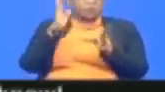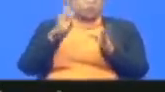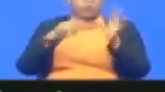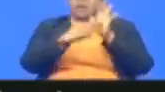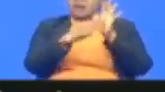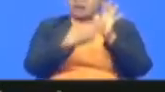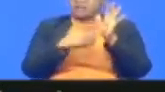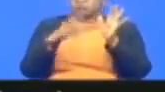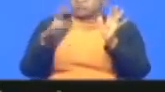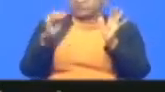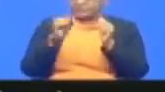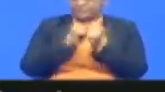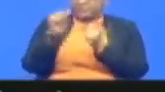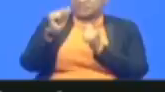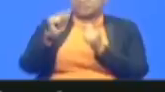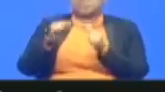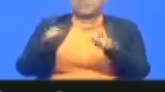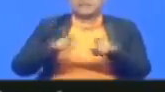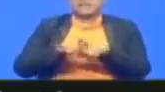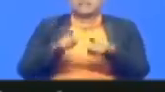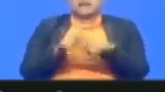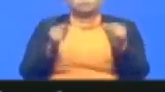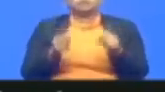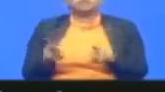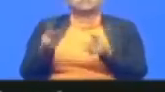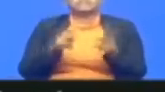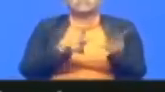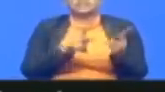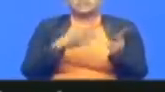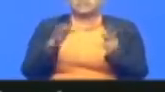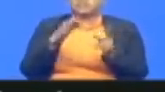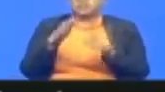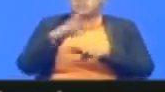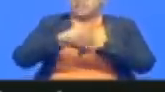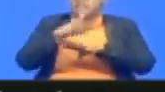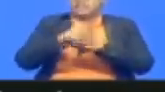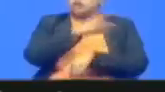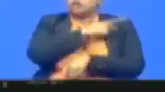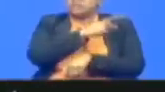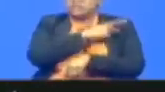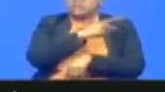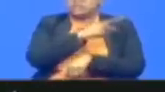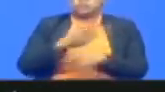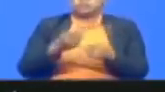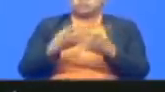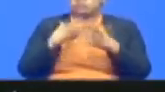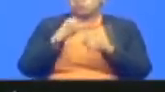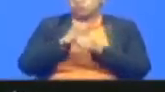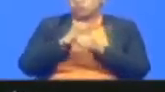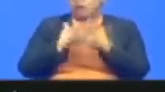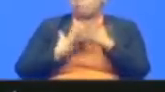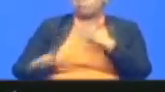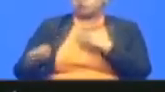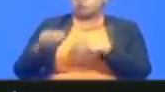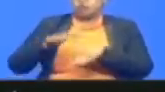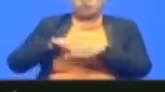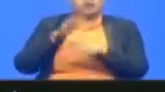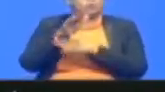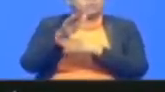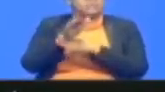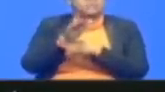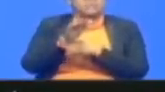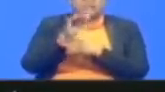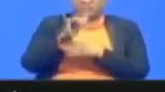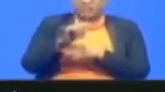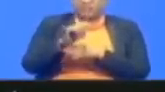2015, stating that they had opened an opportunity for quacks in backstreet clinics to terminate pregnancies on request, and that the withdrawal would allow for